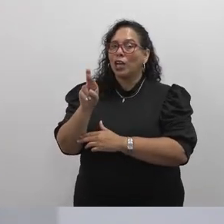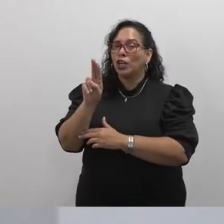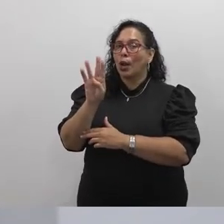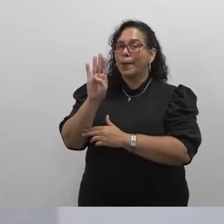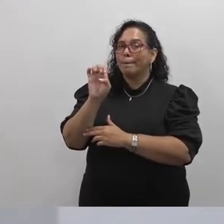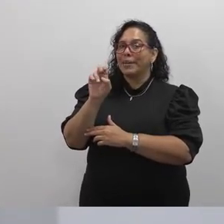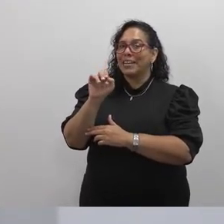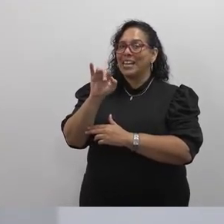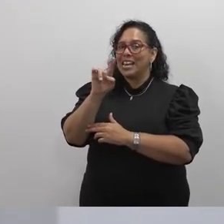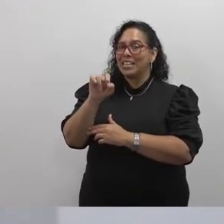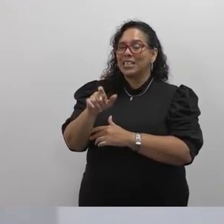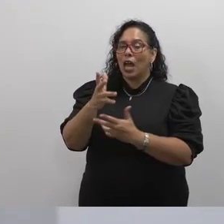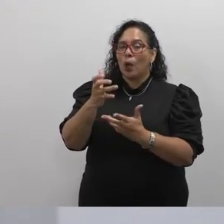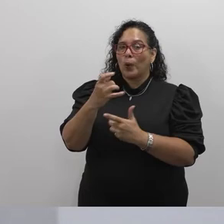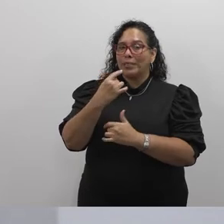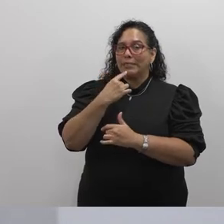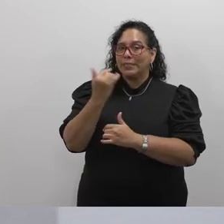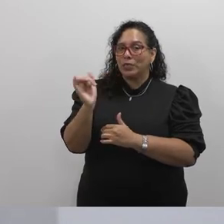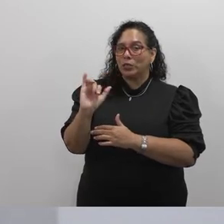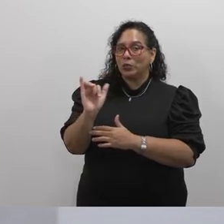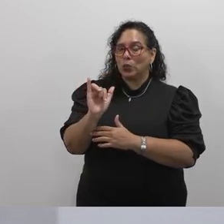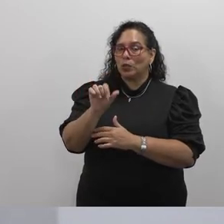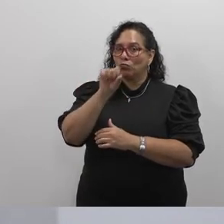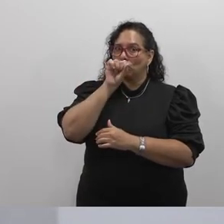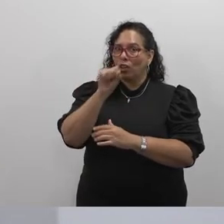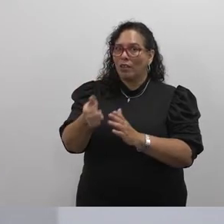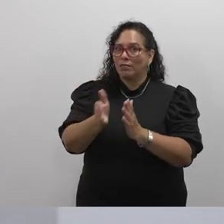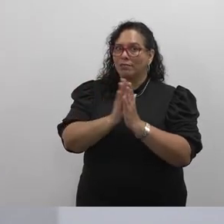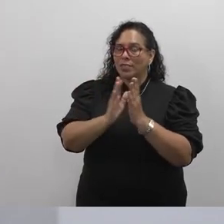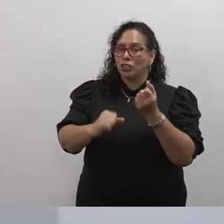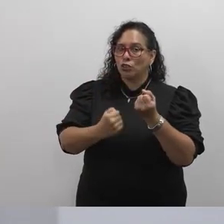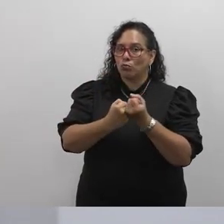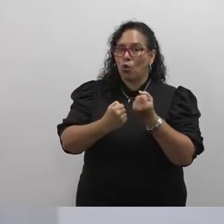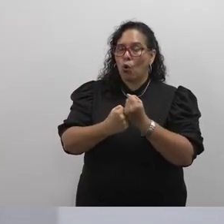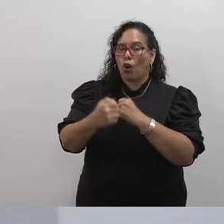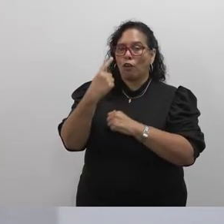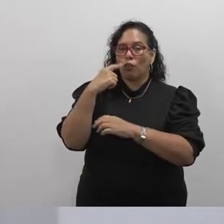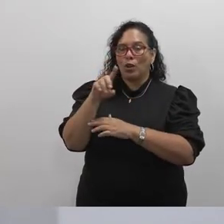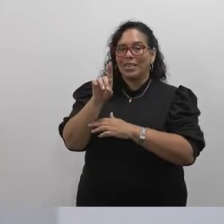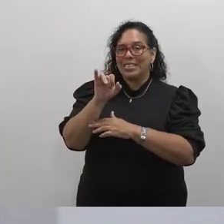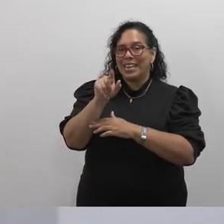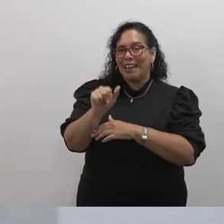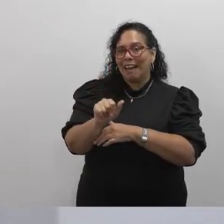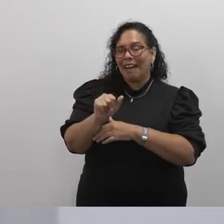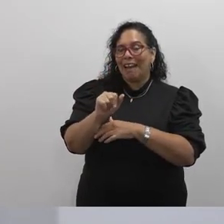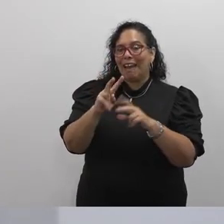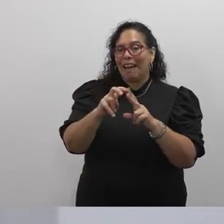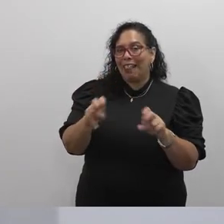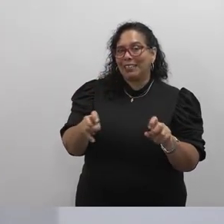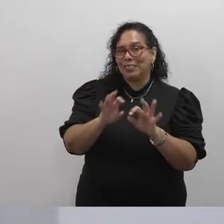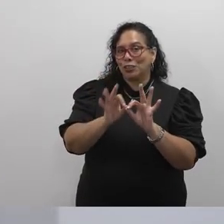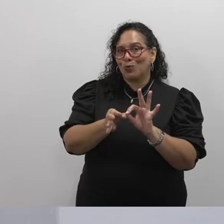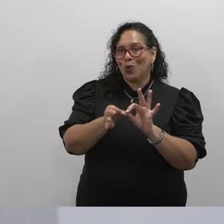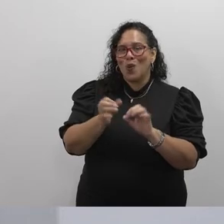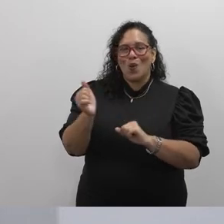too that, I love the request around support for data analysis and interpretation. All of